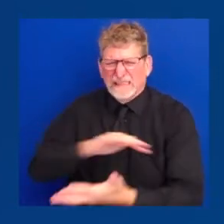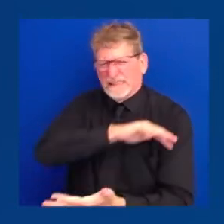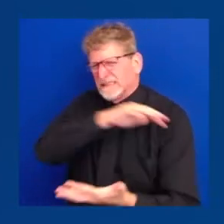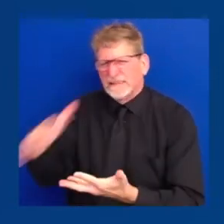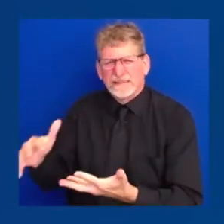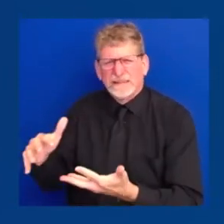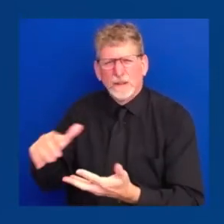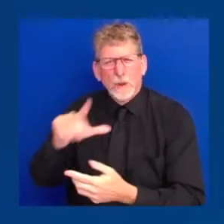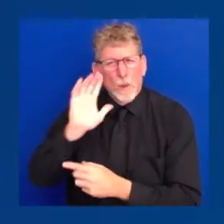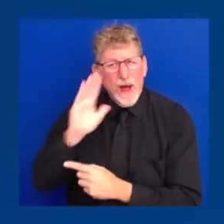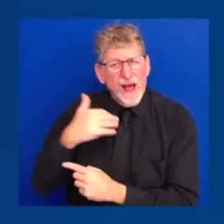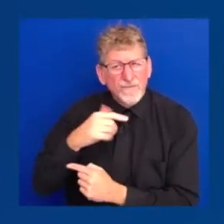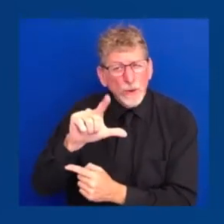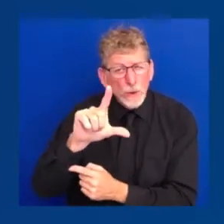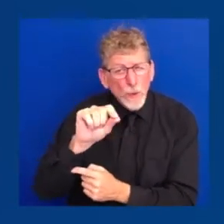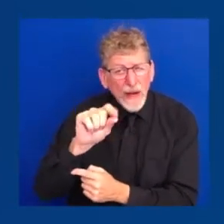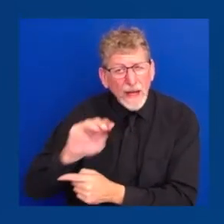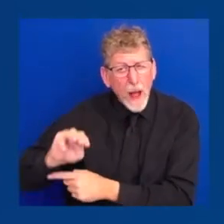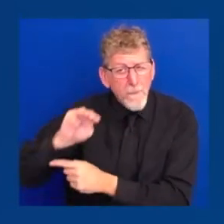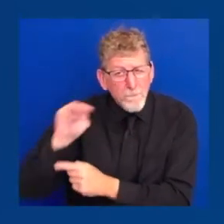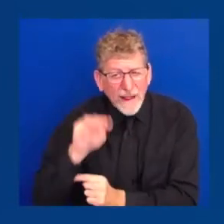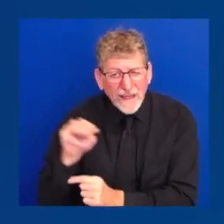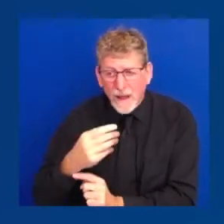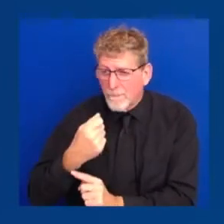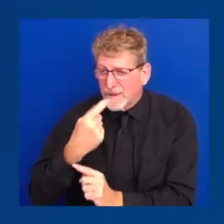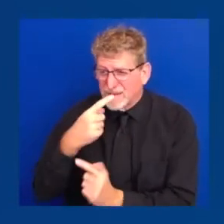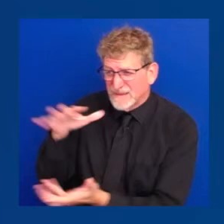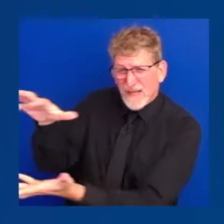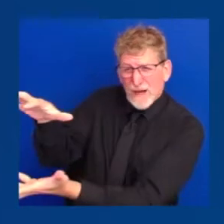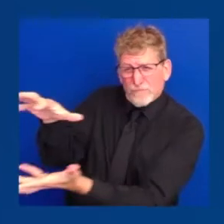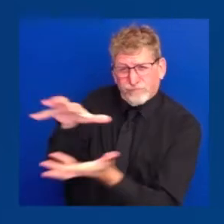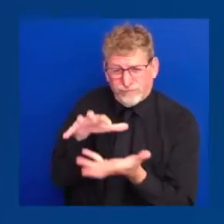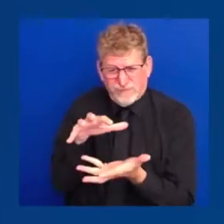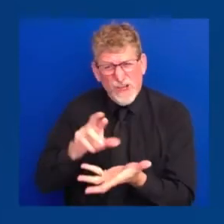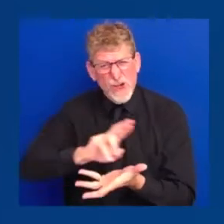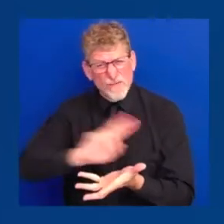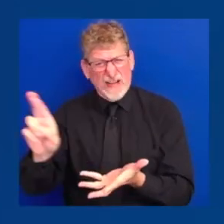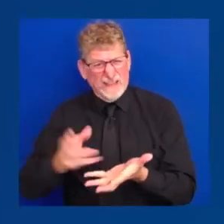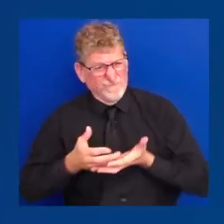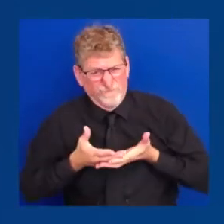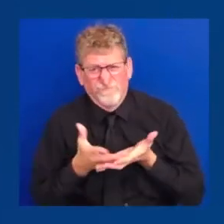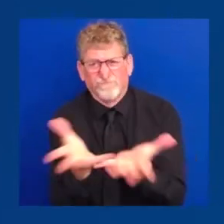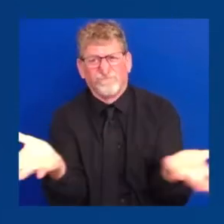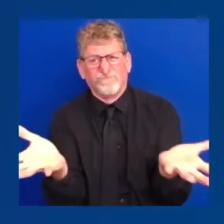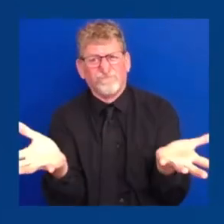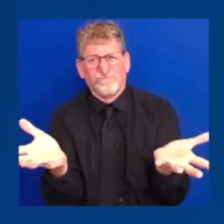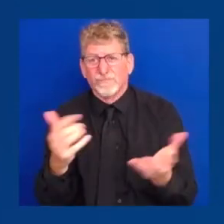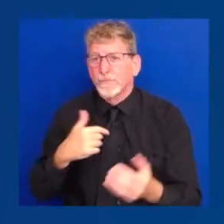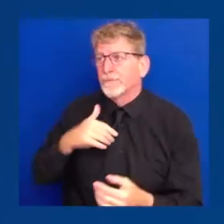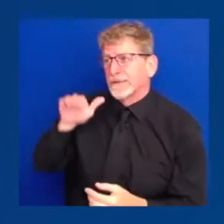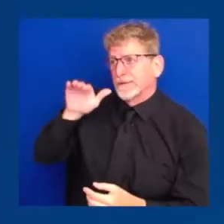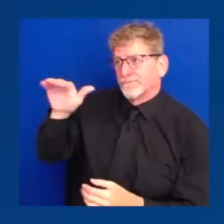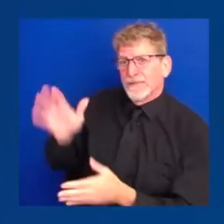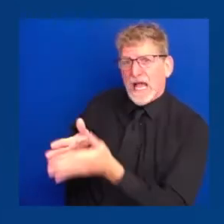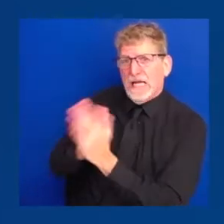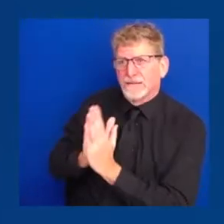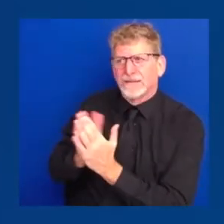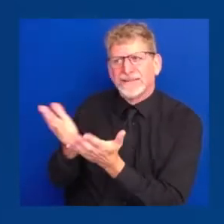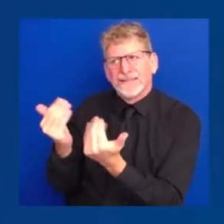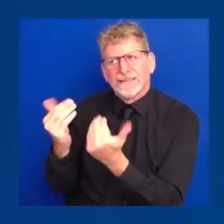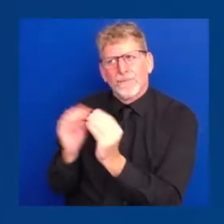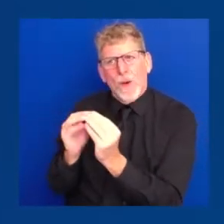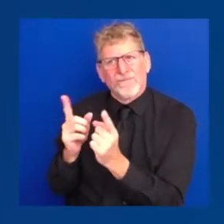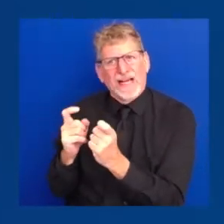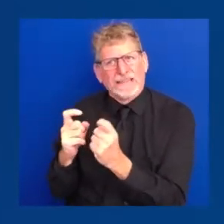night, Pfizer worked overtime to further accelerate delivery. This month alone, the month of March, we'll have 1 million of these